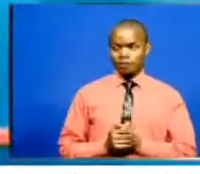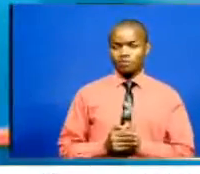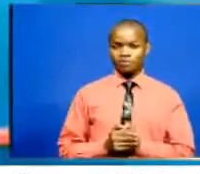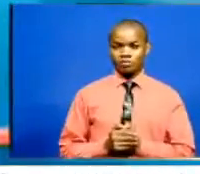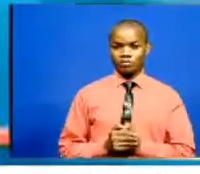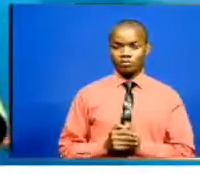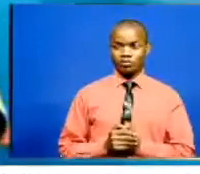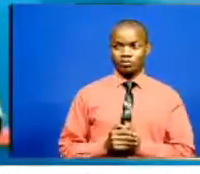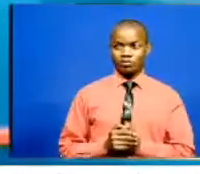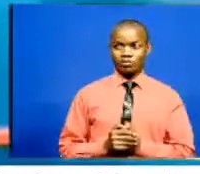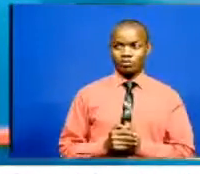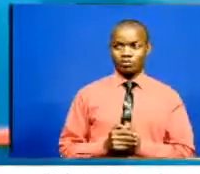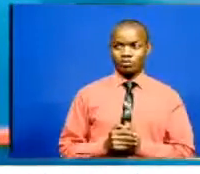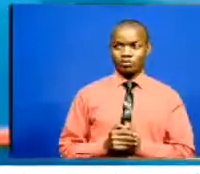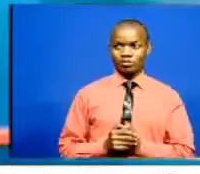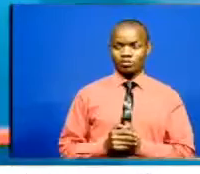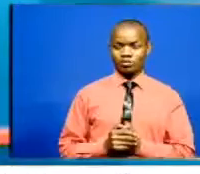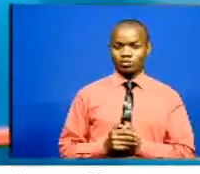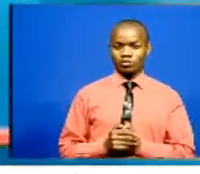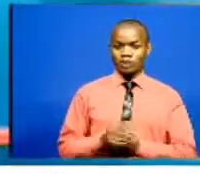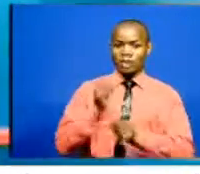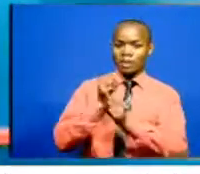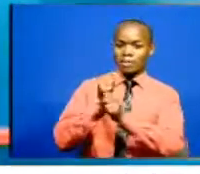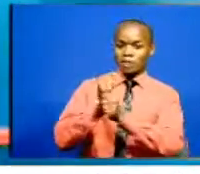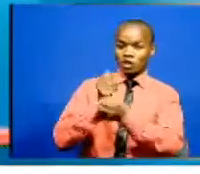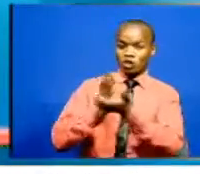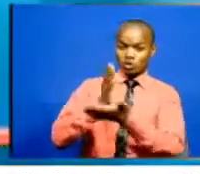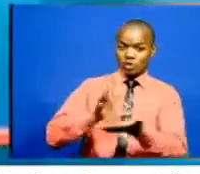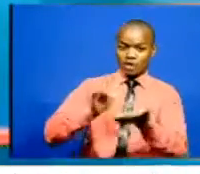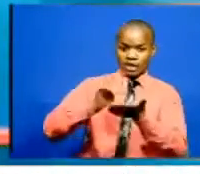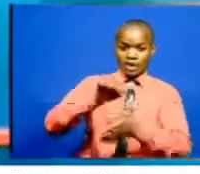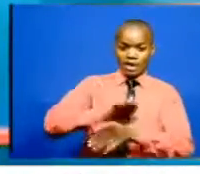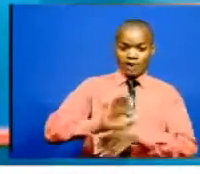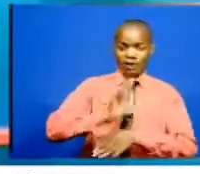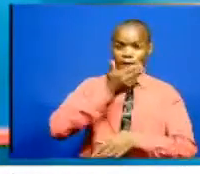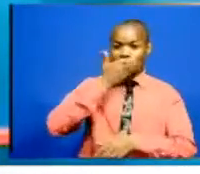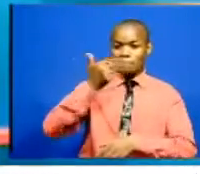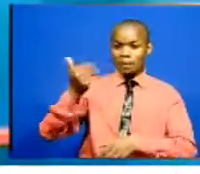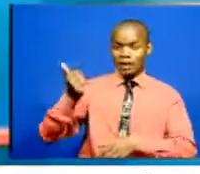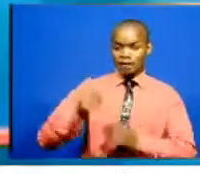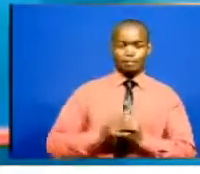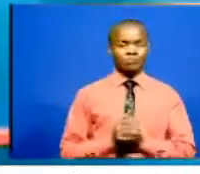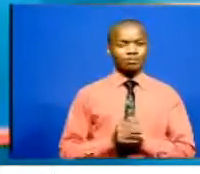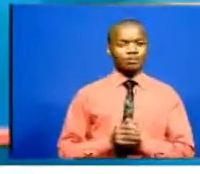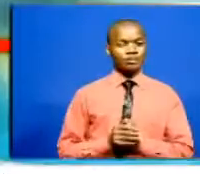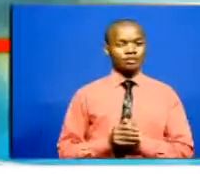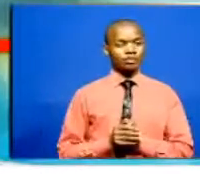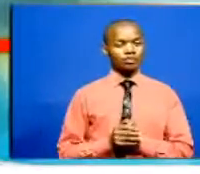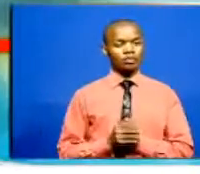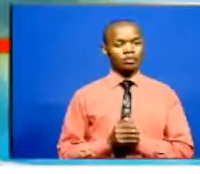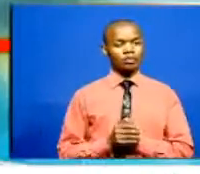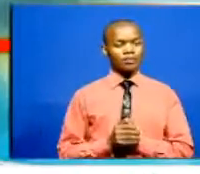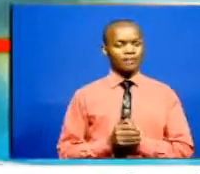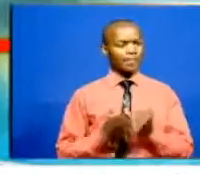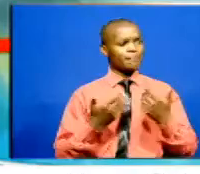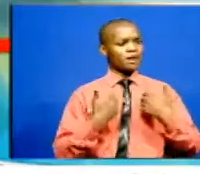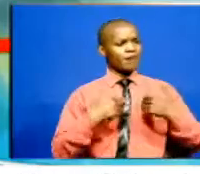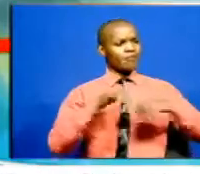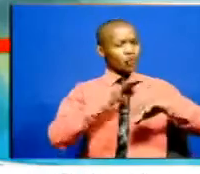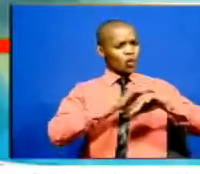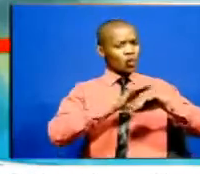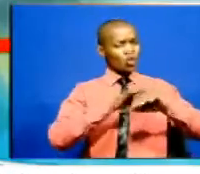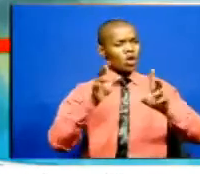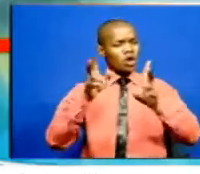environmental dimension a central component of this transformation. Indeed, you've brought up a very interesting topic, talking